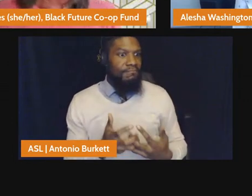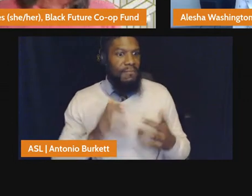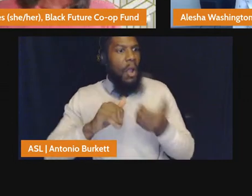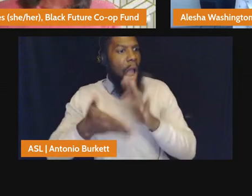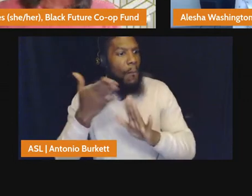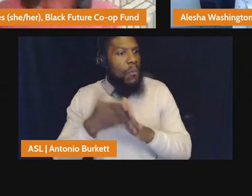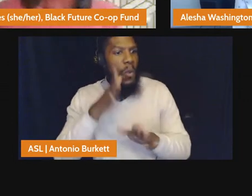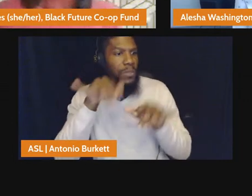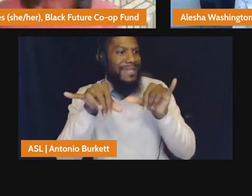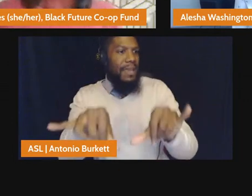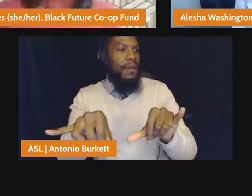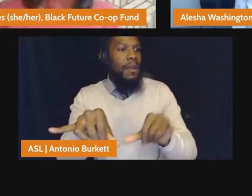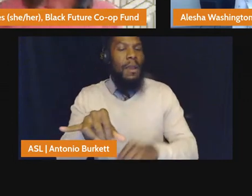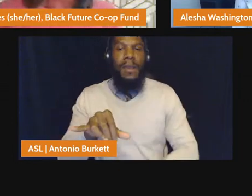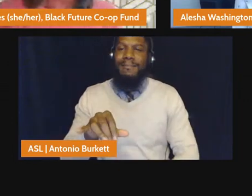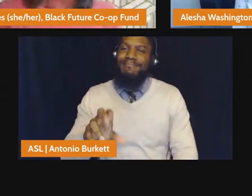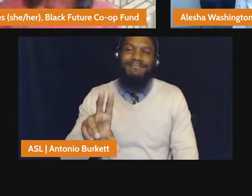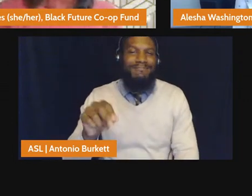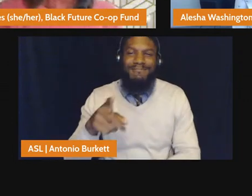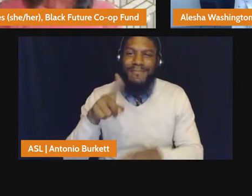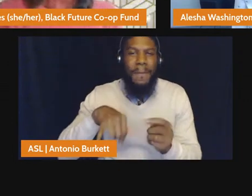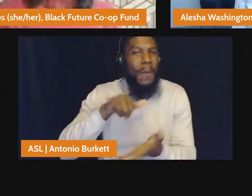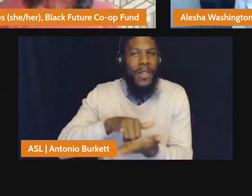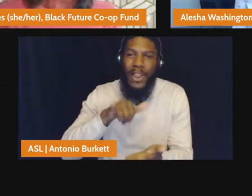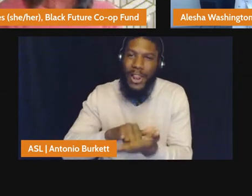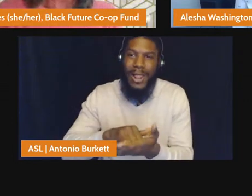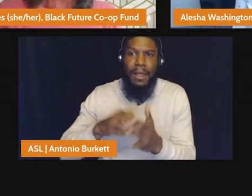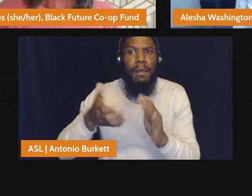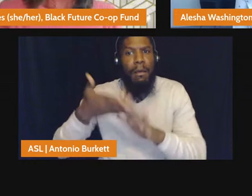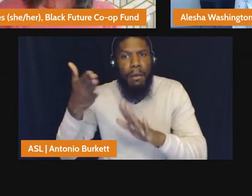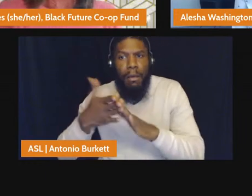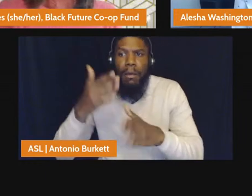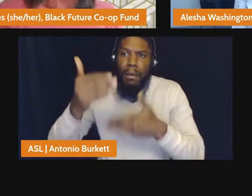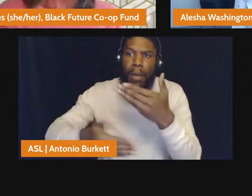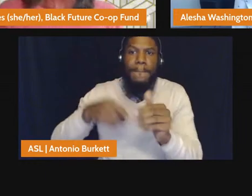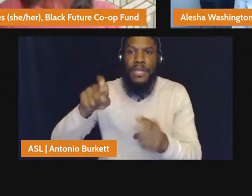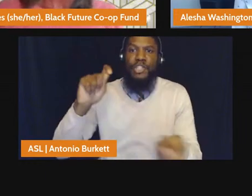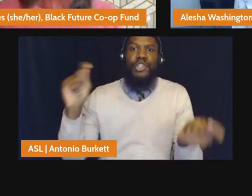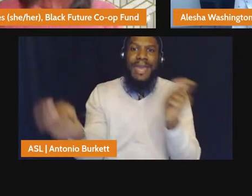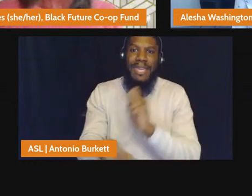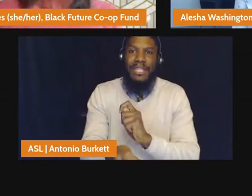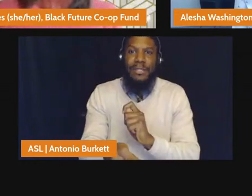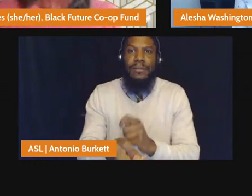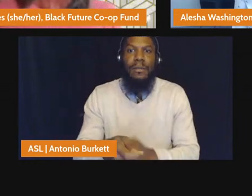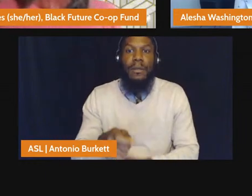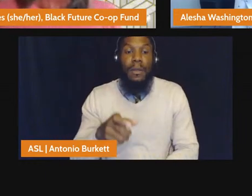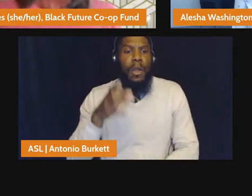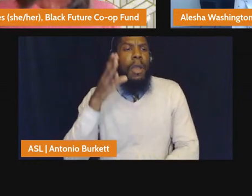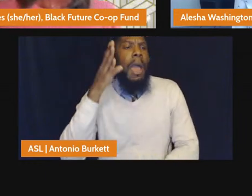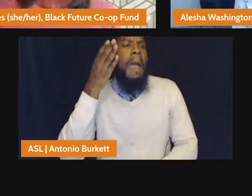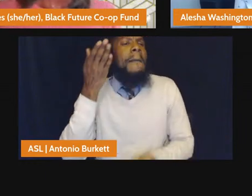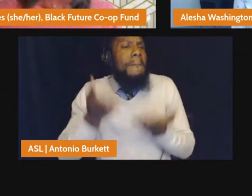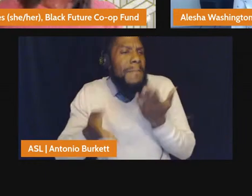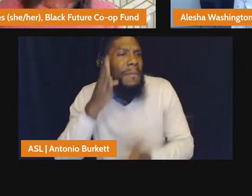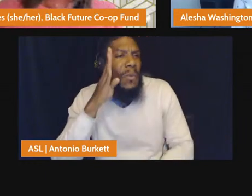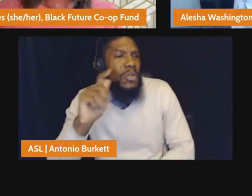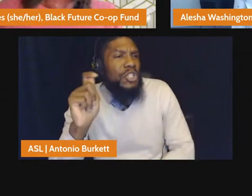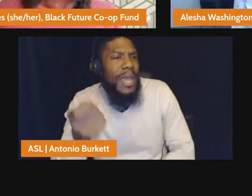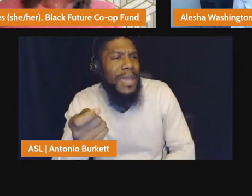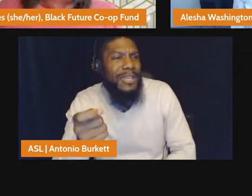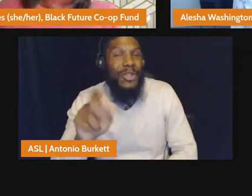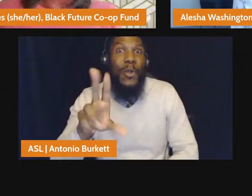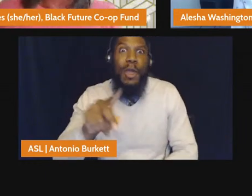Like, I don't think it's too much to say, yeah, it will change. It will probably be easier for